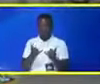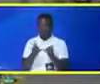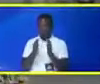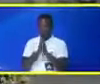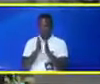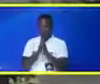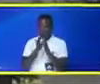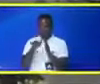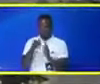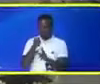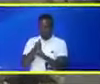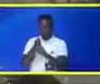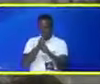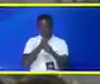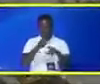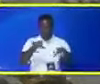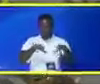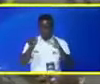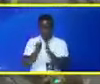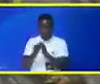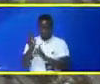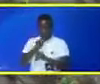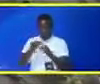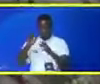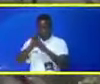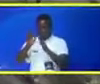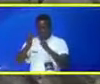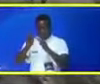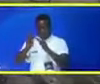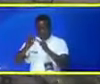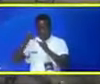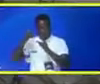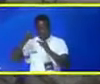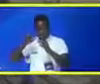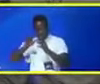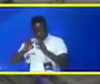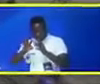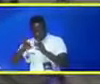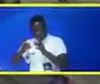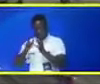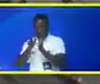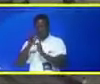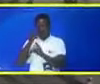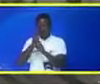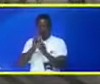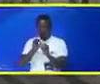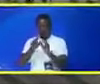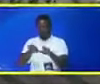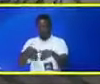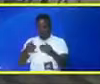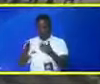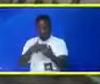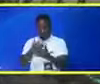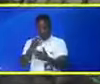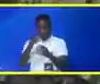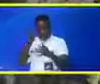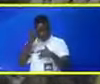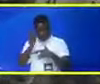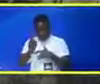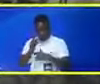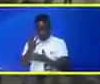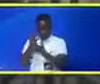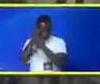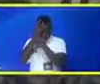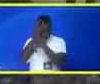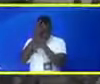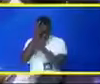outdoor construction, and for those who are following online, Jesus is giving you an opportunity. Lay your hands. Go ahead. You are trusting